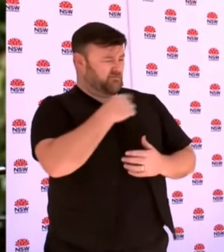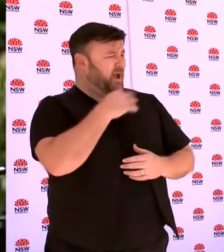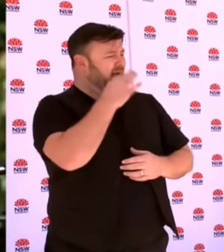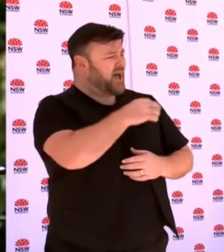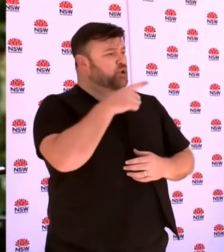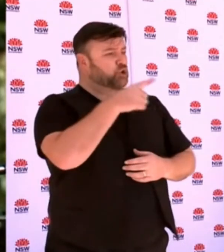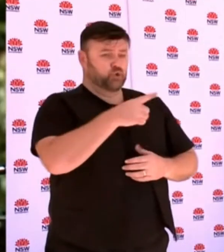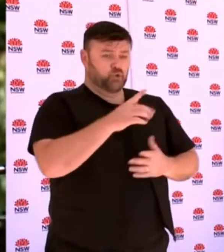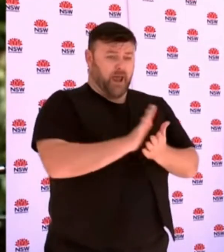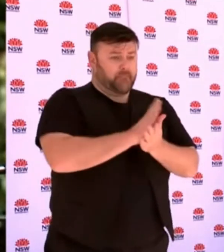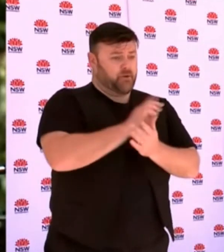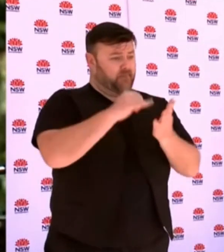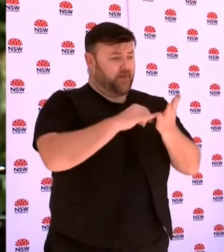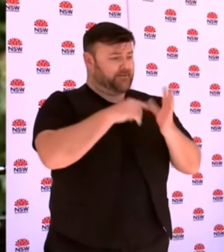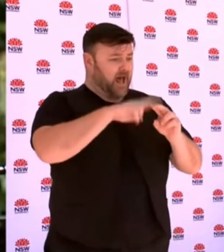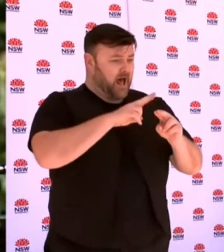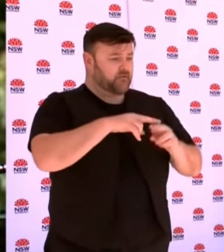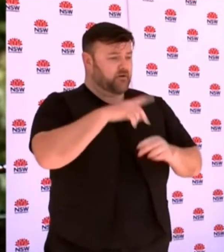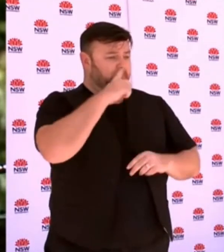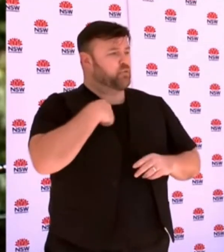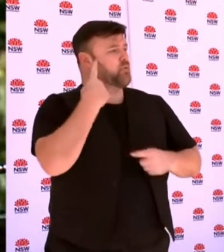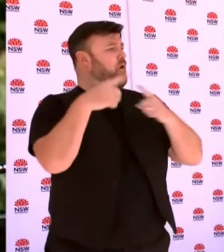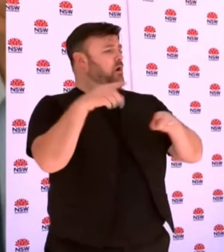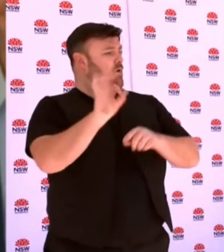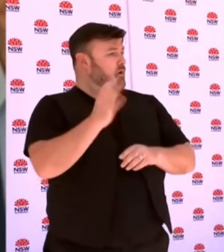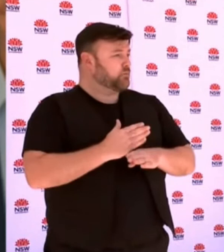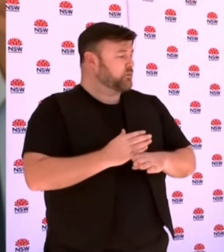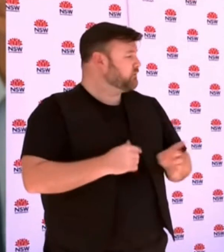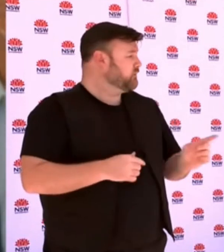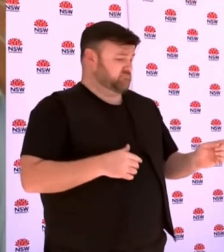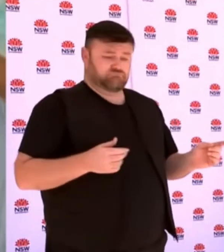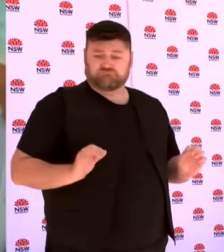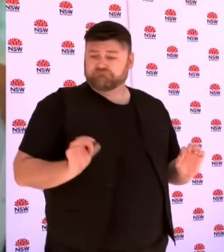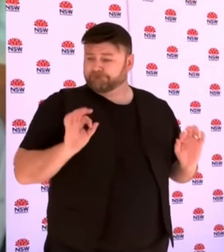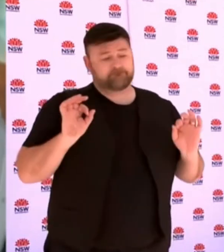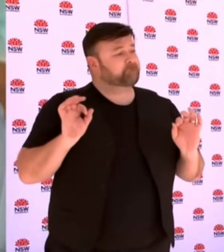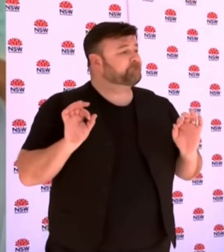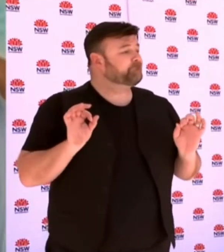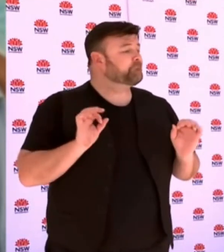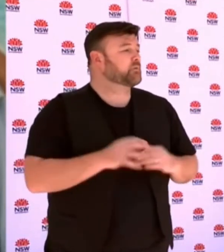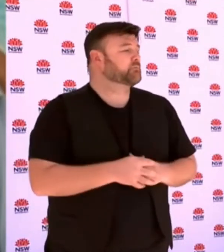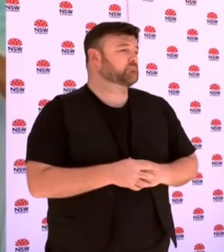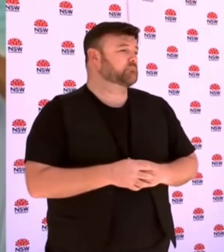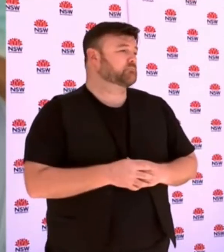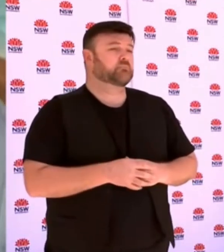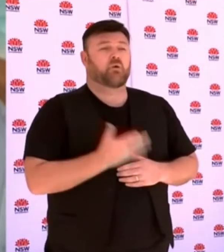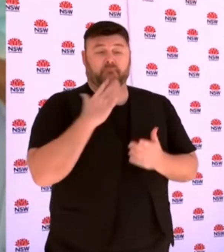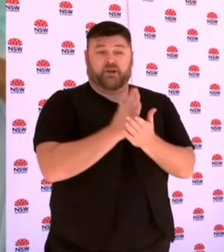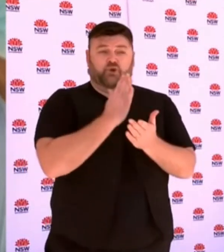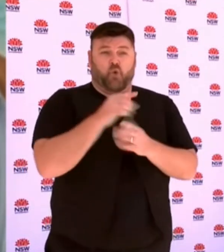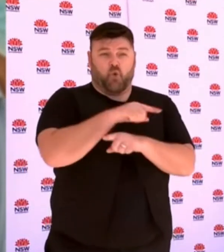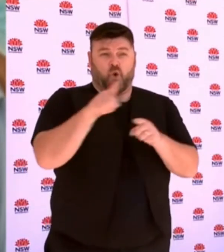sick, avoiding the area, unhappy with the way this has been handled? Look, I've had none of those issues raised with me. I just want to reassure